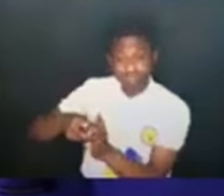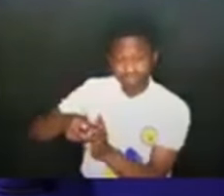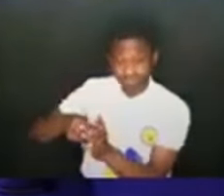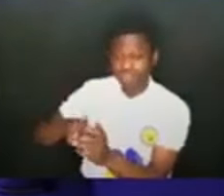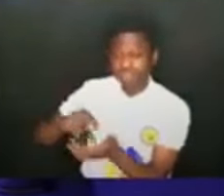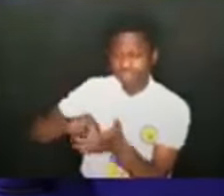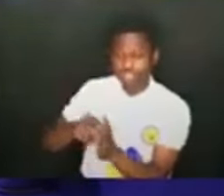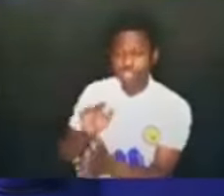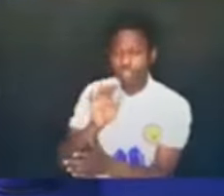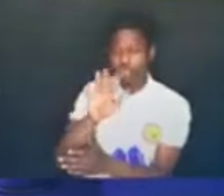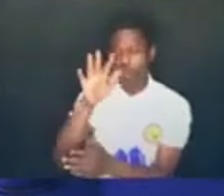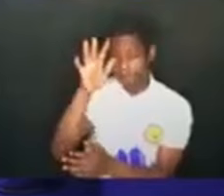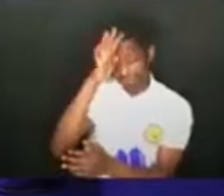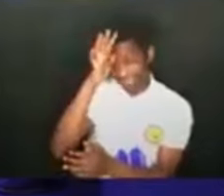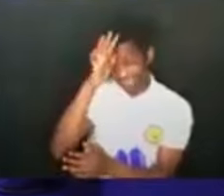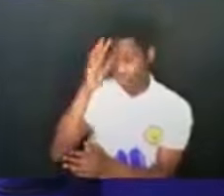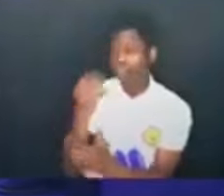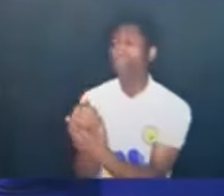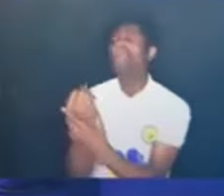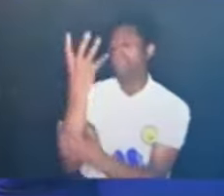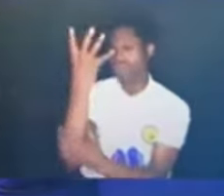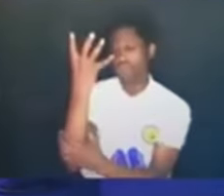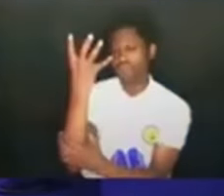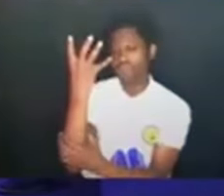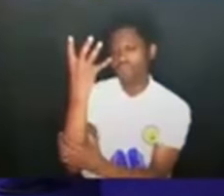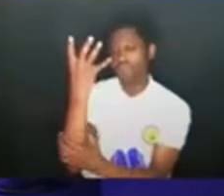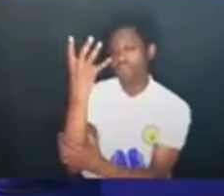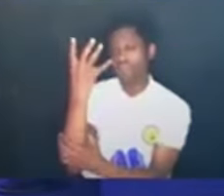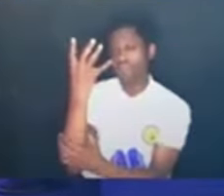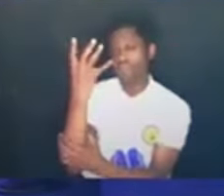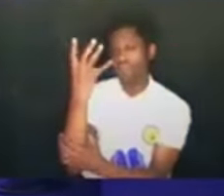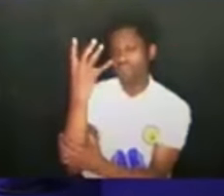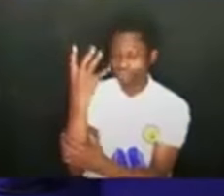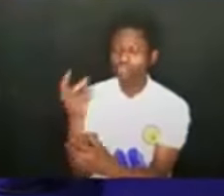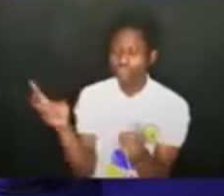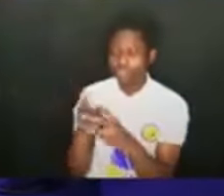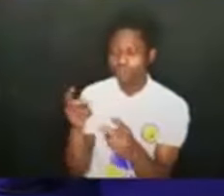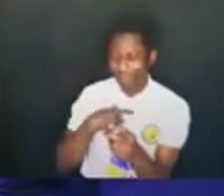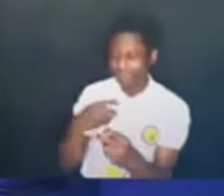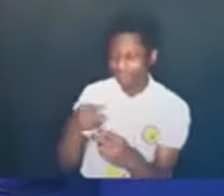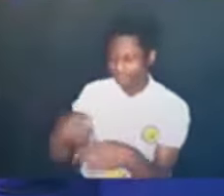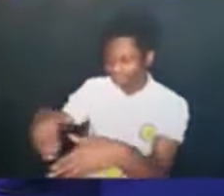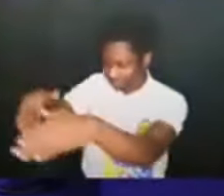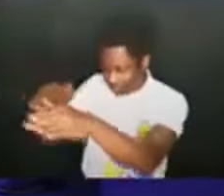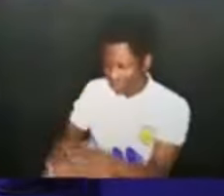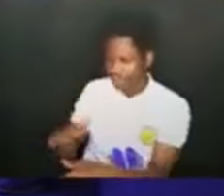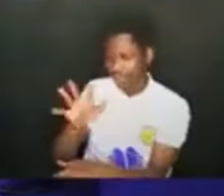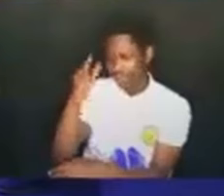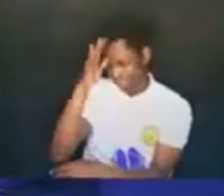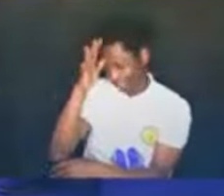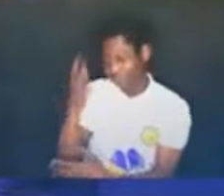also grown. So you have a father to bury. And